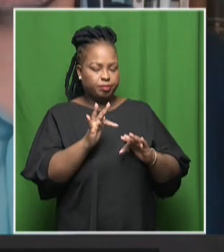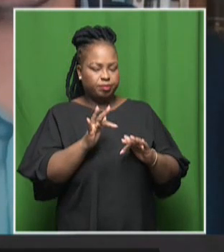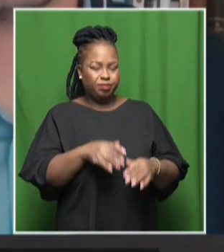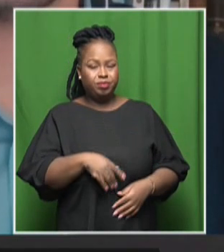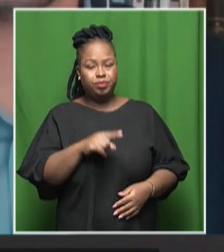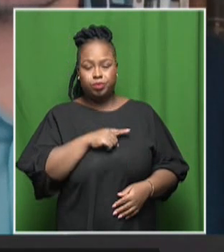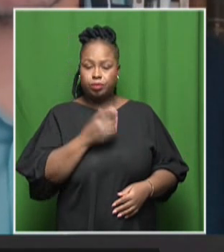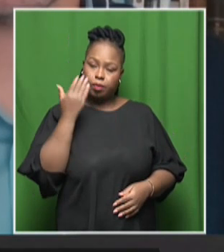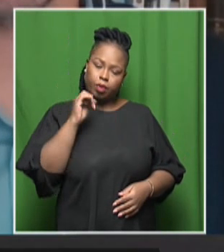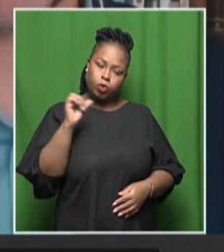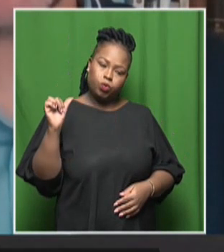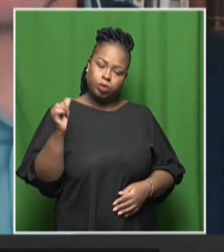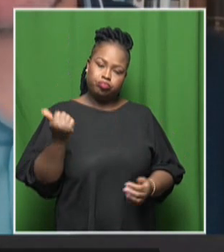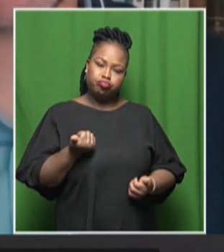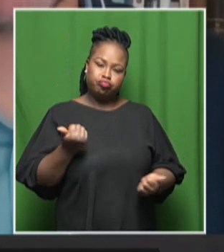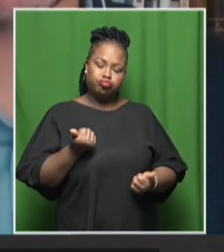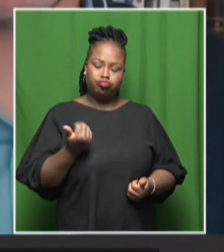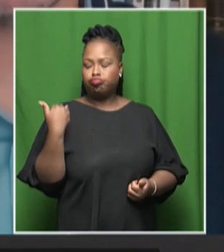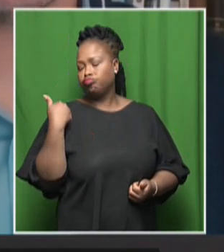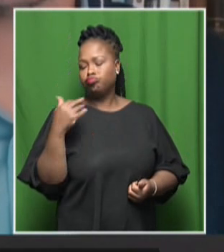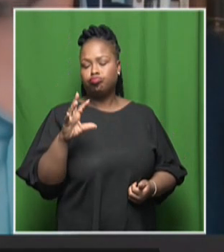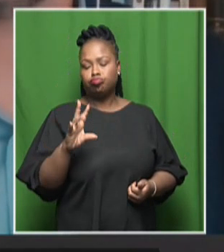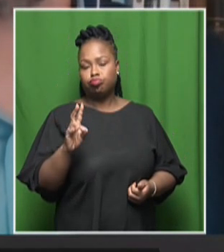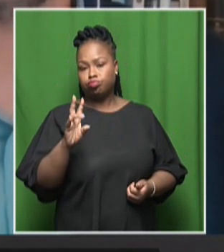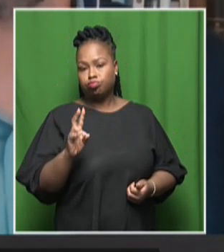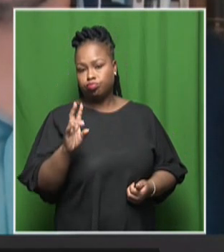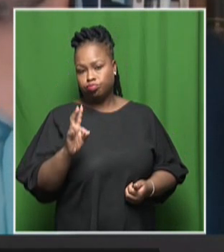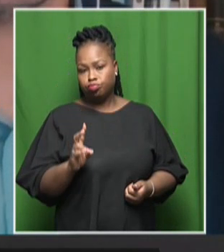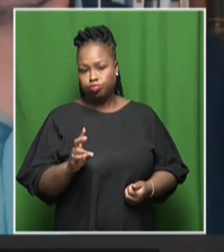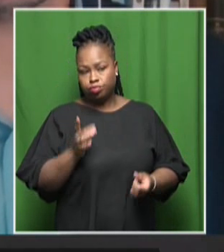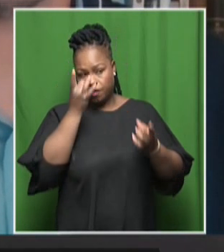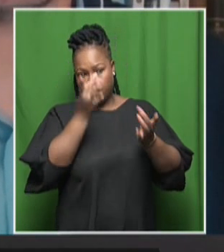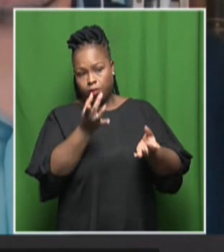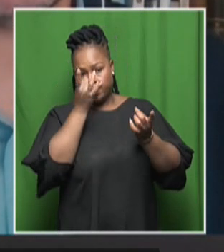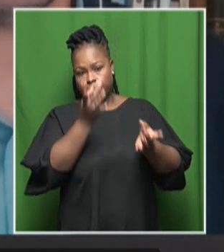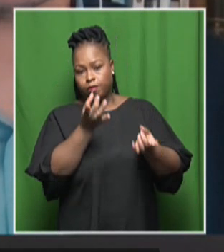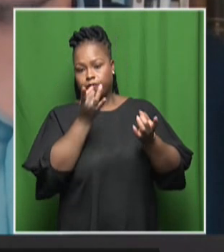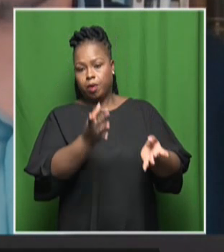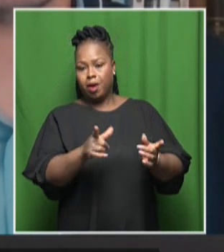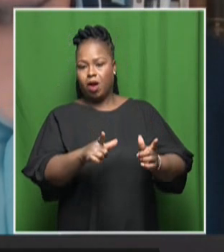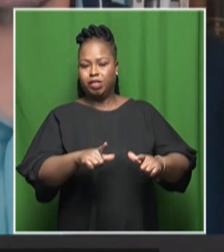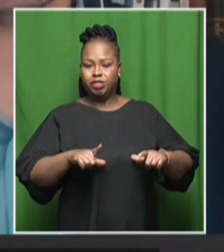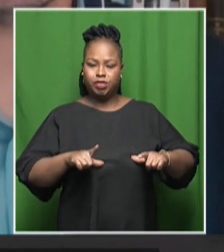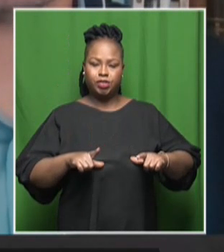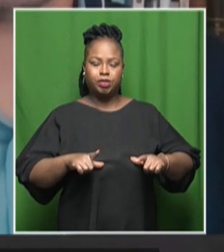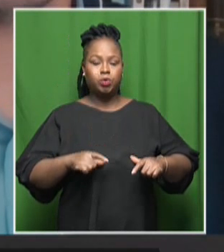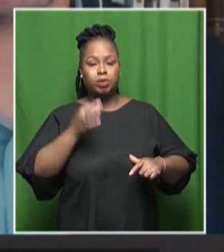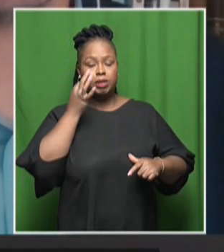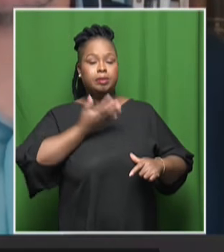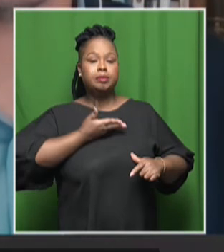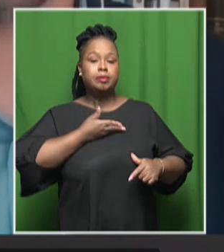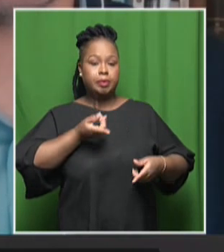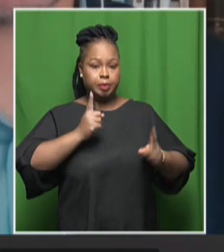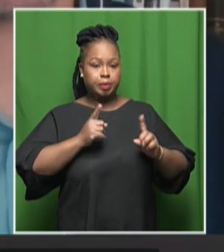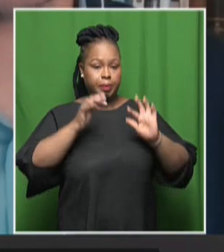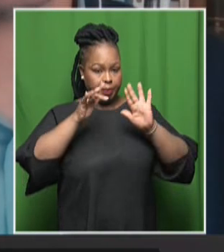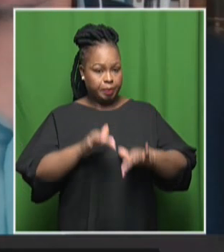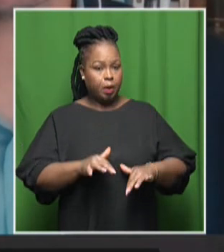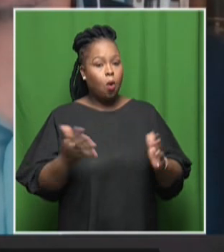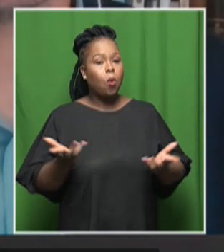already last week, Wednesday, started to give early warning of a heavy rainfall event in Limpopo